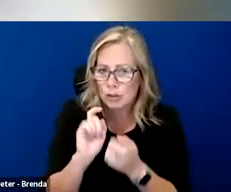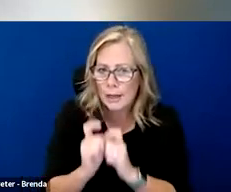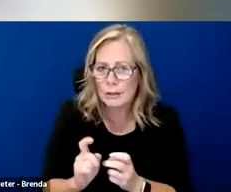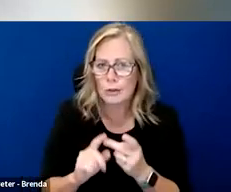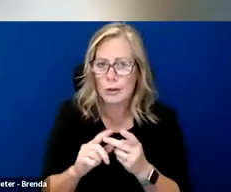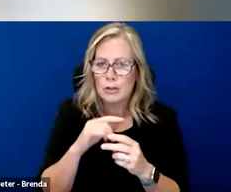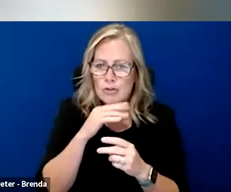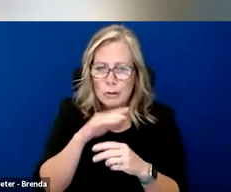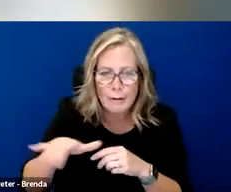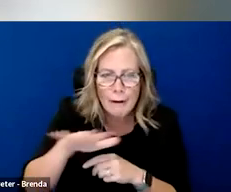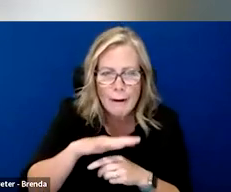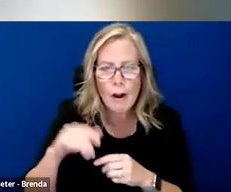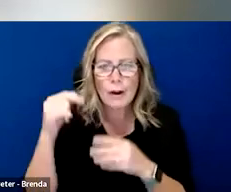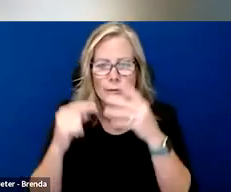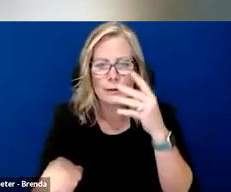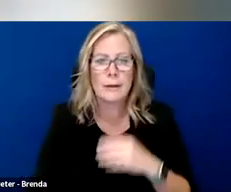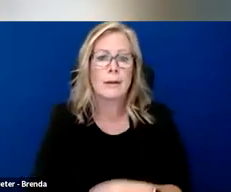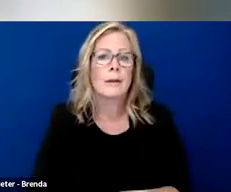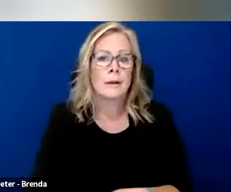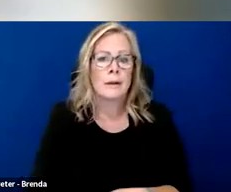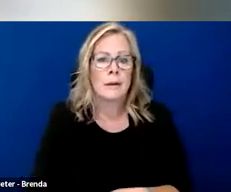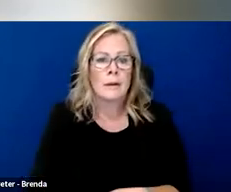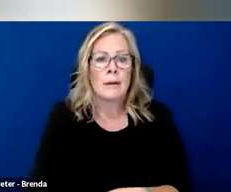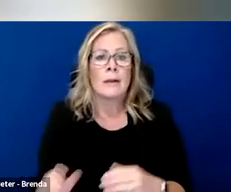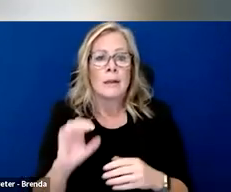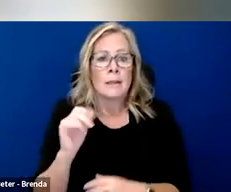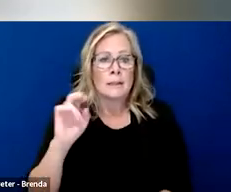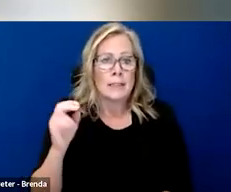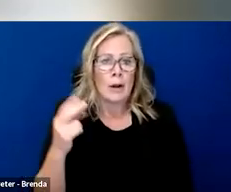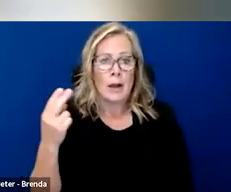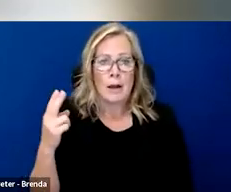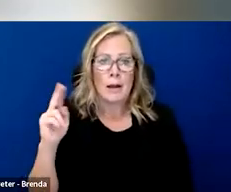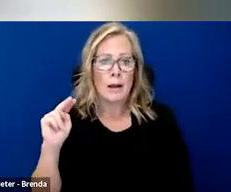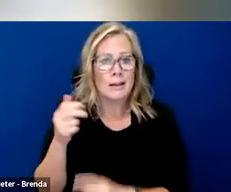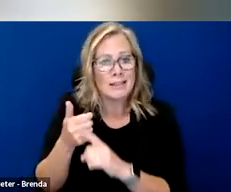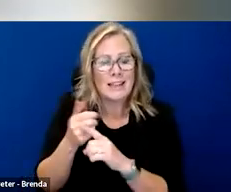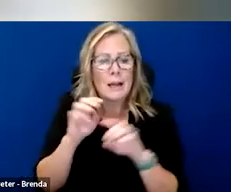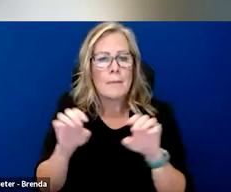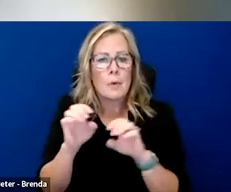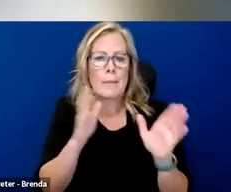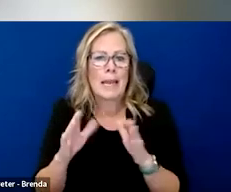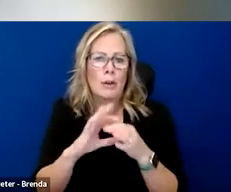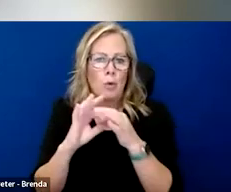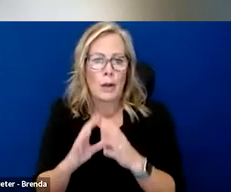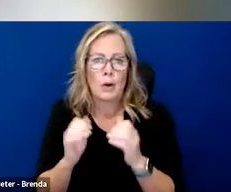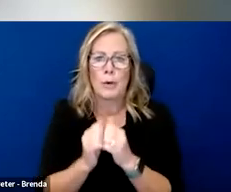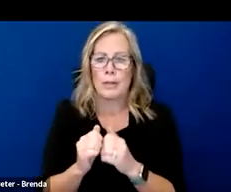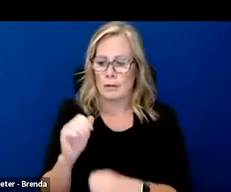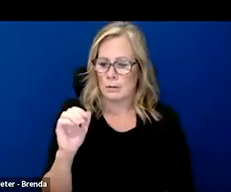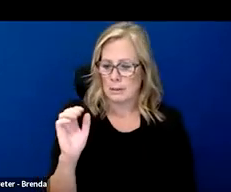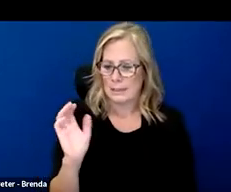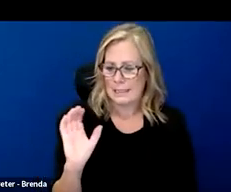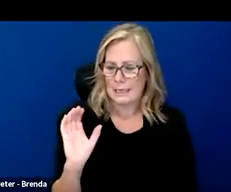Sarah Hunn is an emergency planning coordinator with the City of Vancouver's Vancouver Emergency Management System,